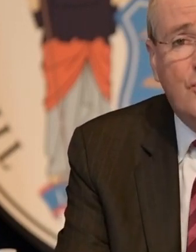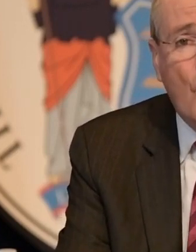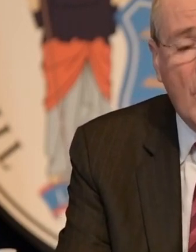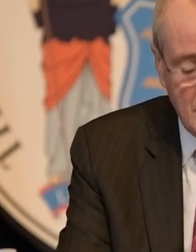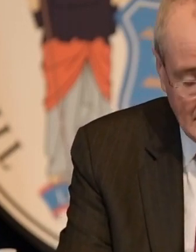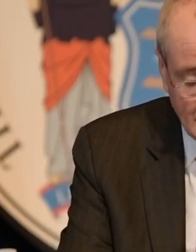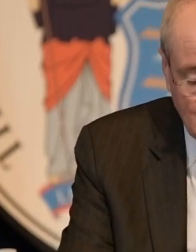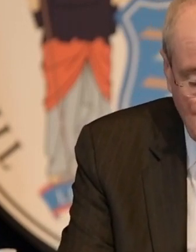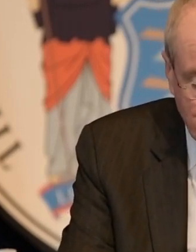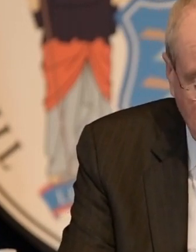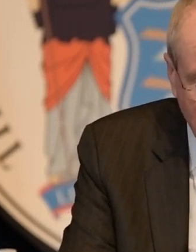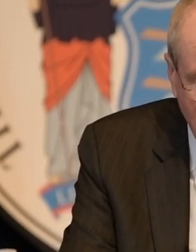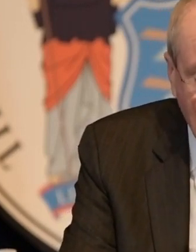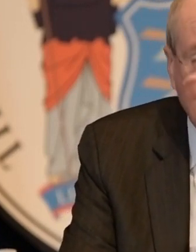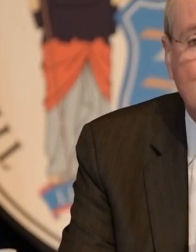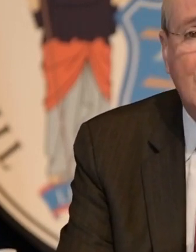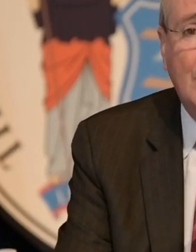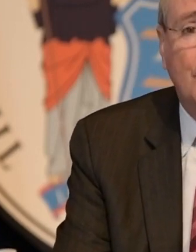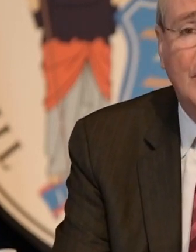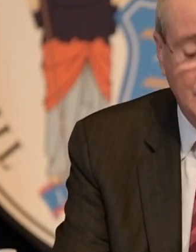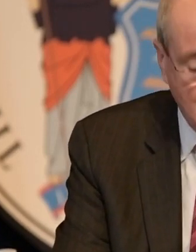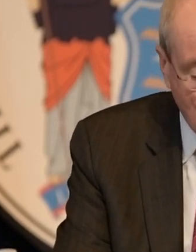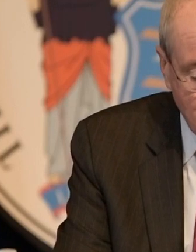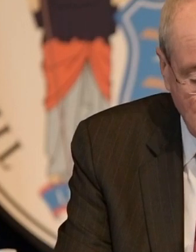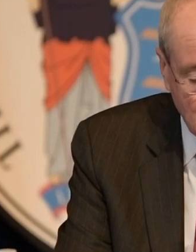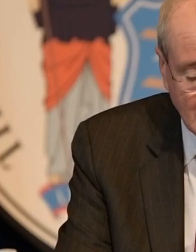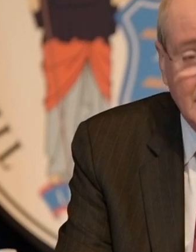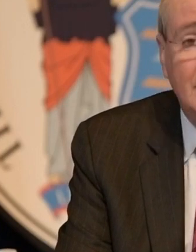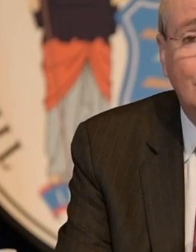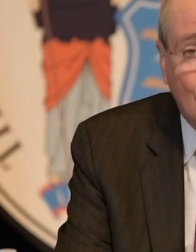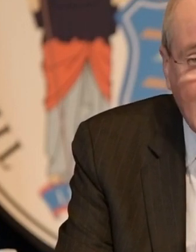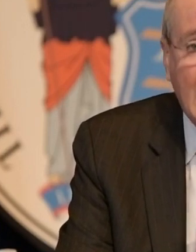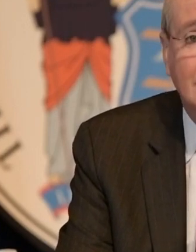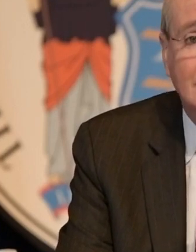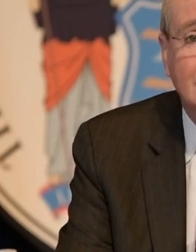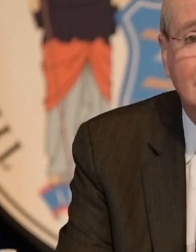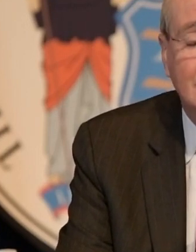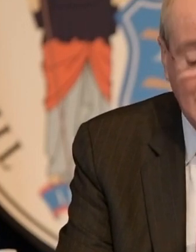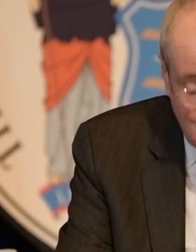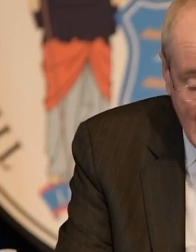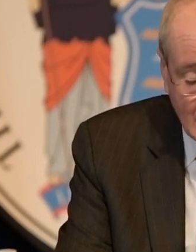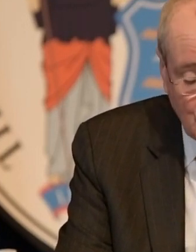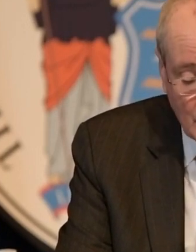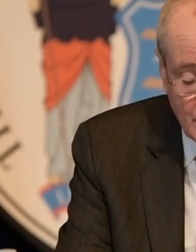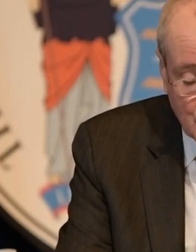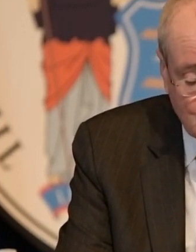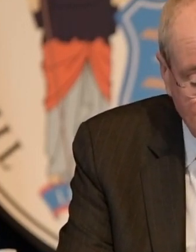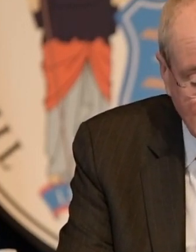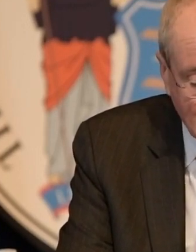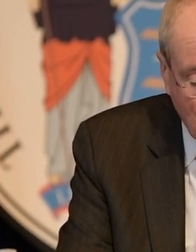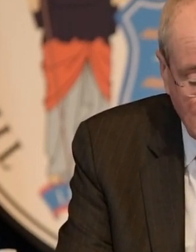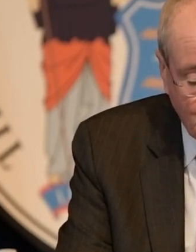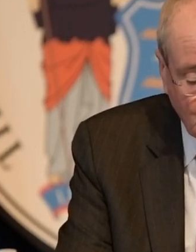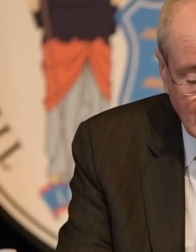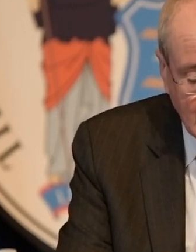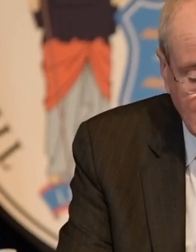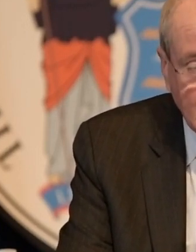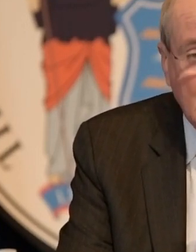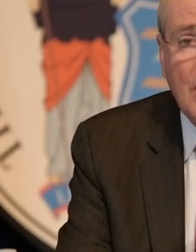think for 1 minute that just because you exercise that you're immune. You're not. And Jack is one of the extremely lucky